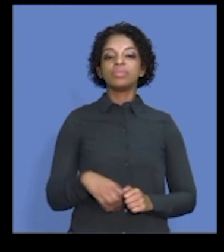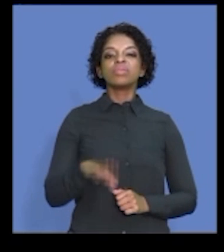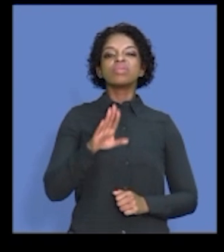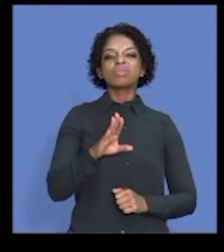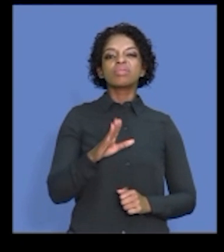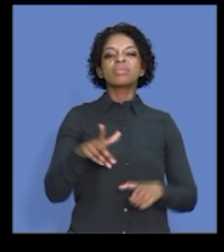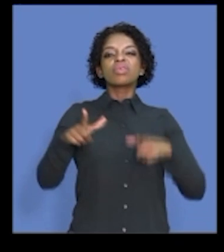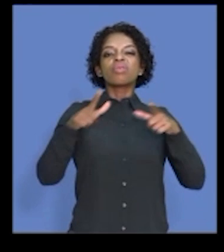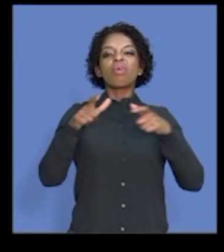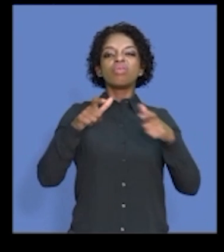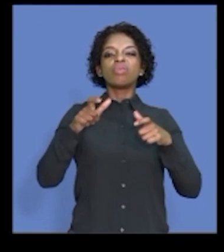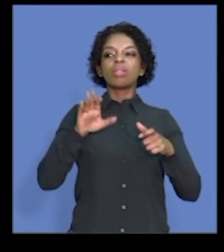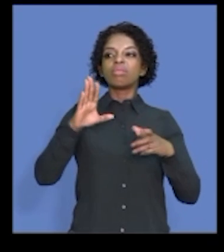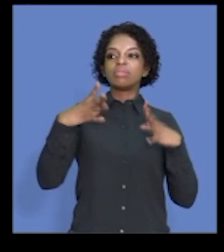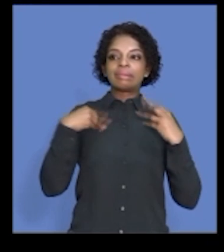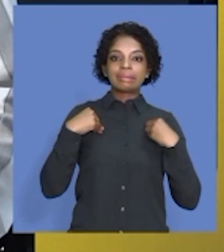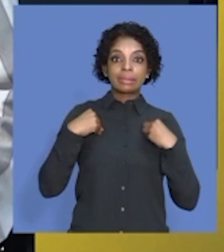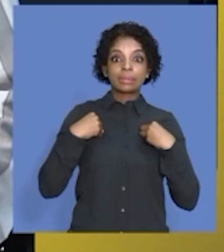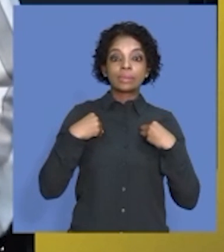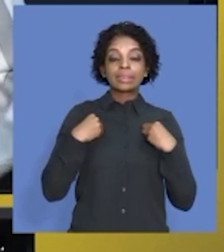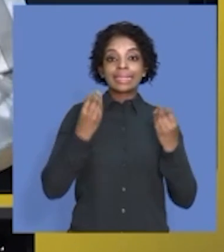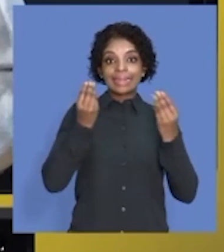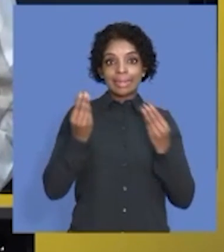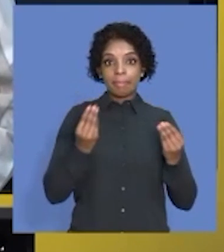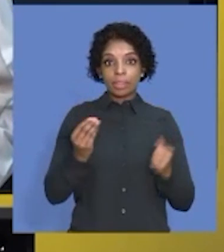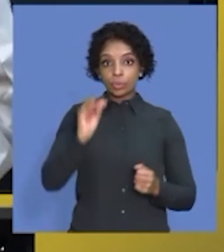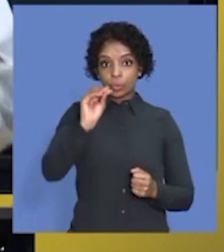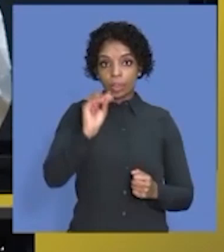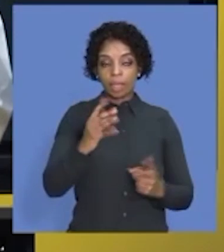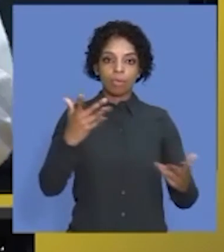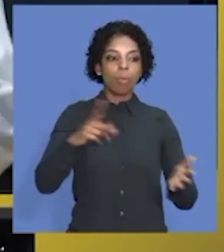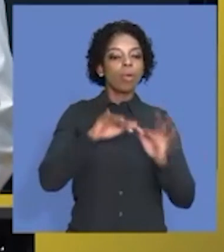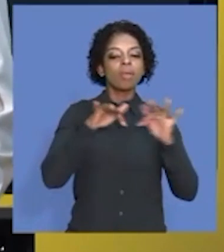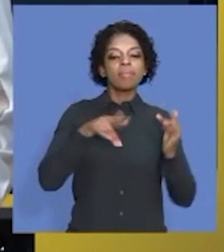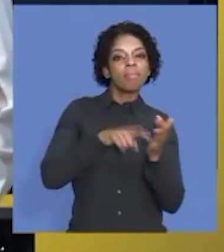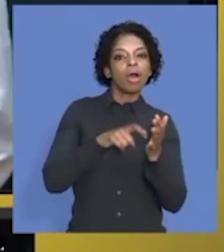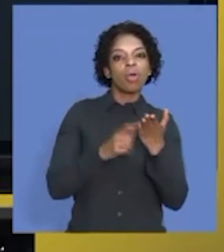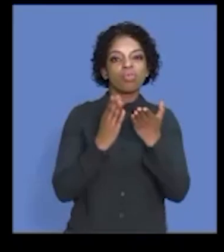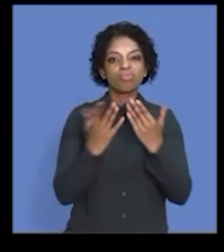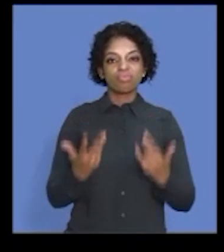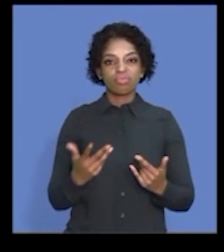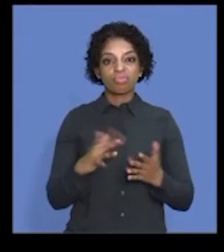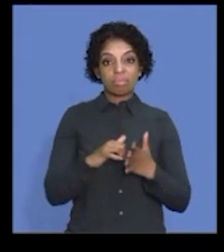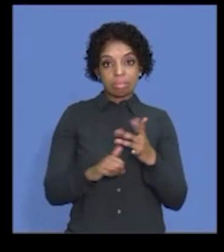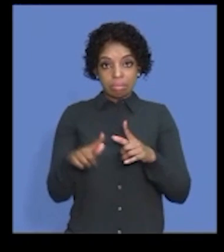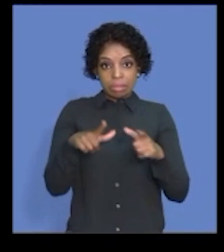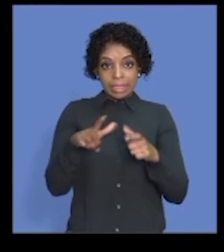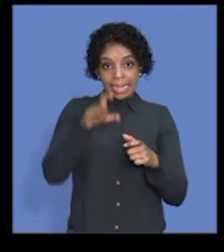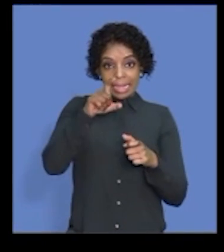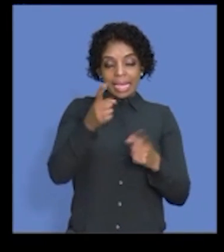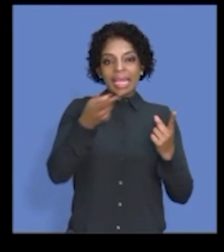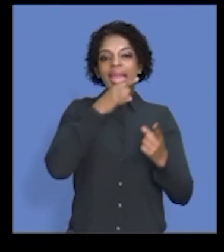asset, obviously, the amount of money that your debtors owe you, that's your debtors control, which is your asset